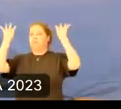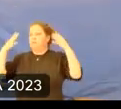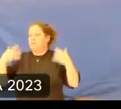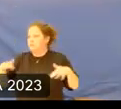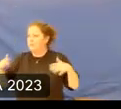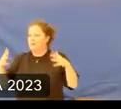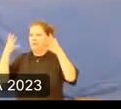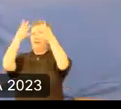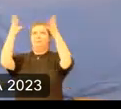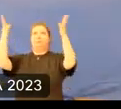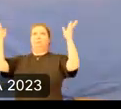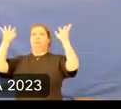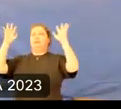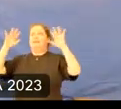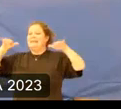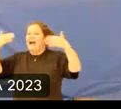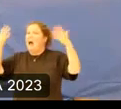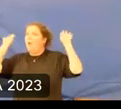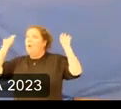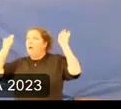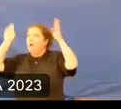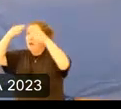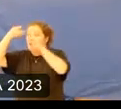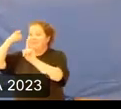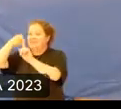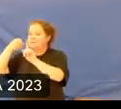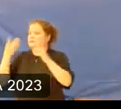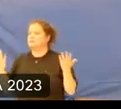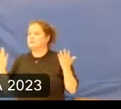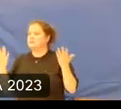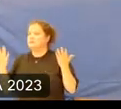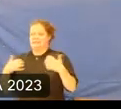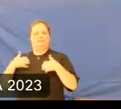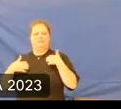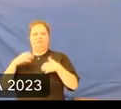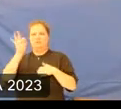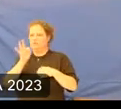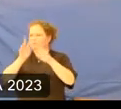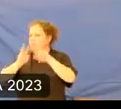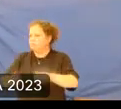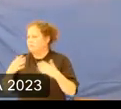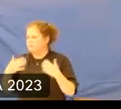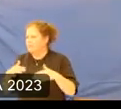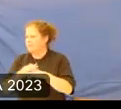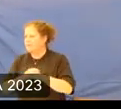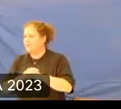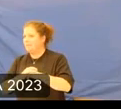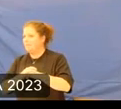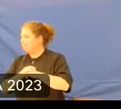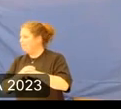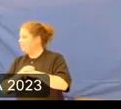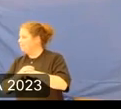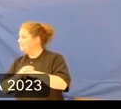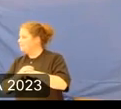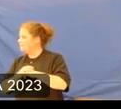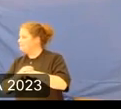that we've had one of those before, essentially, and we know what it is that we've got now. I think there are all sorts